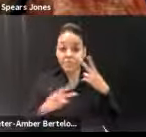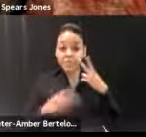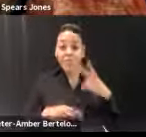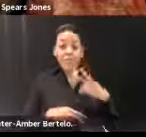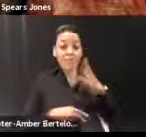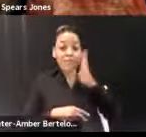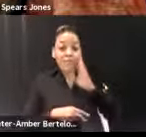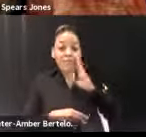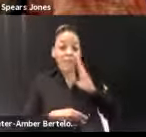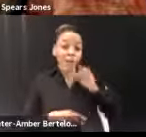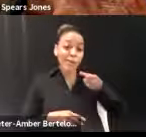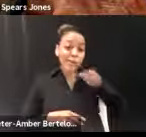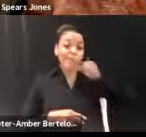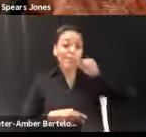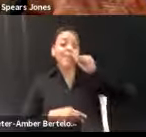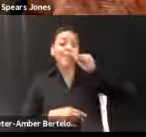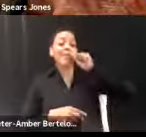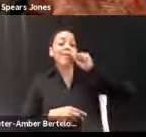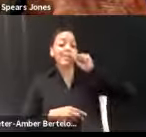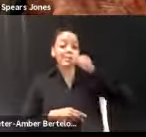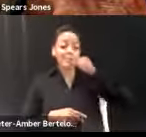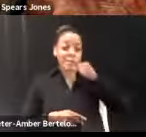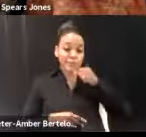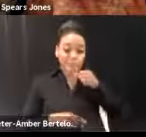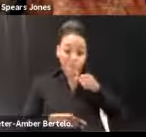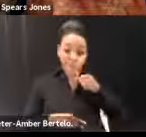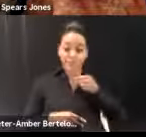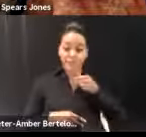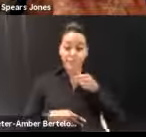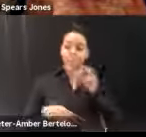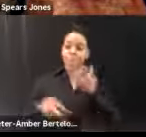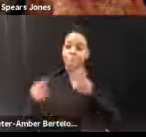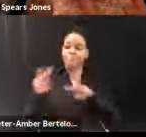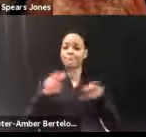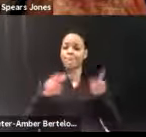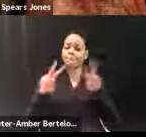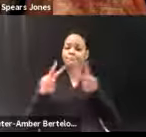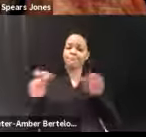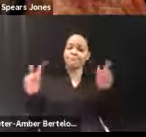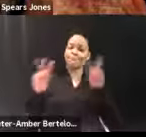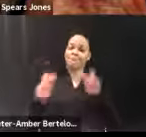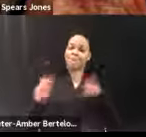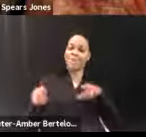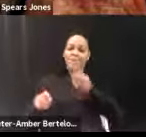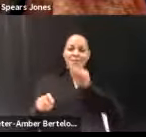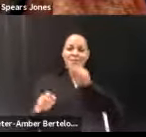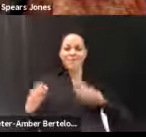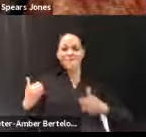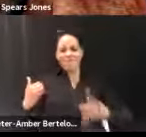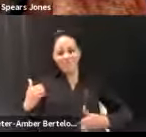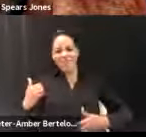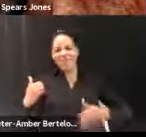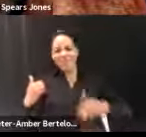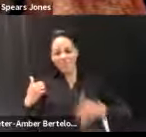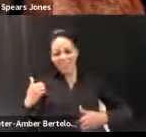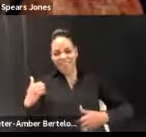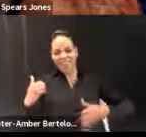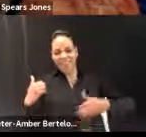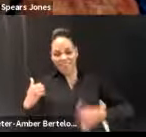brew. Oh, how to speculate this mad Hendrix-loving artist movements in El